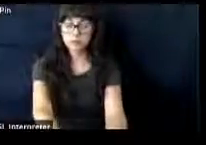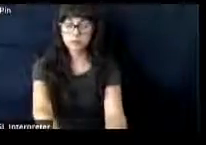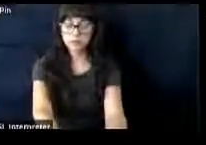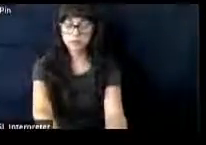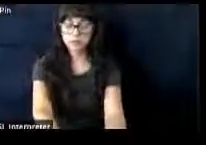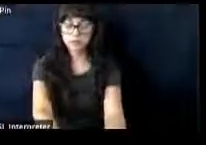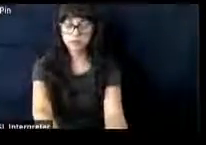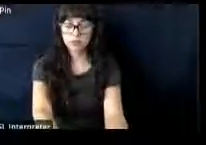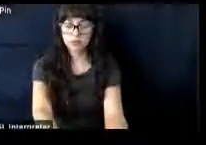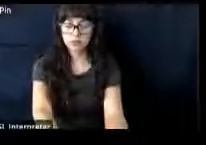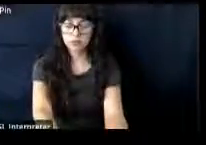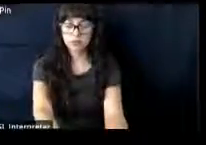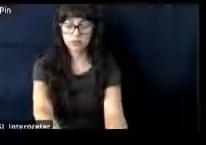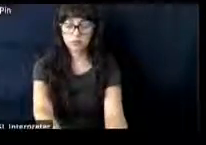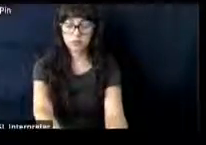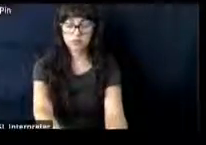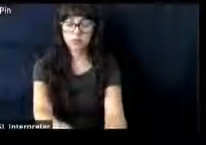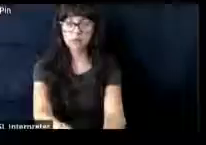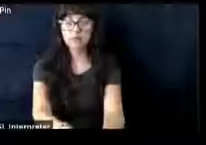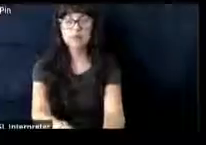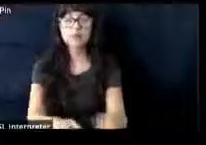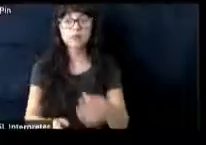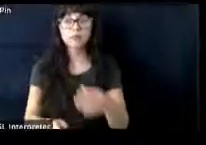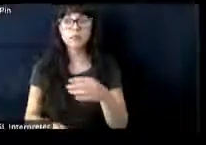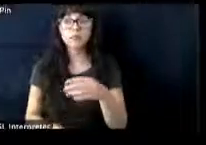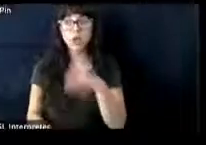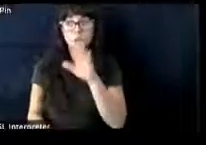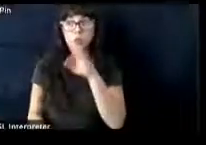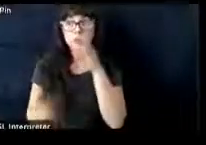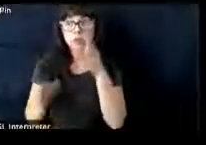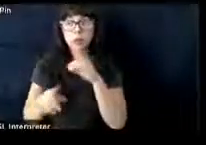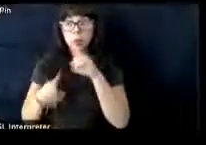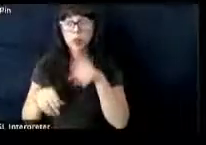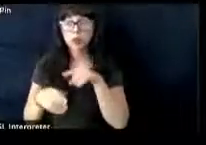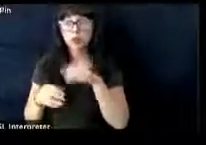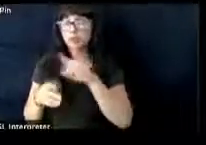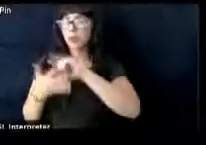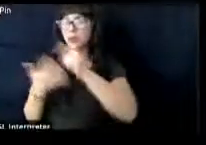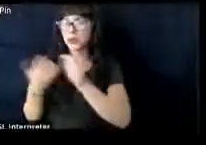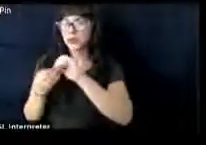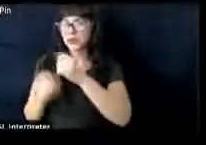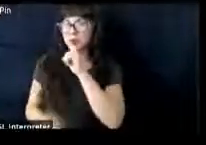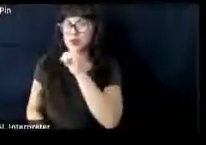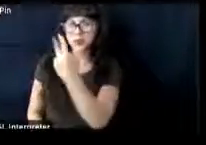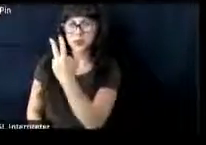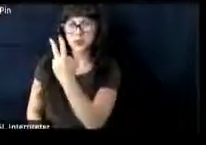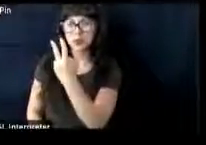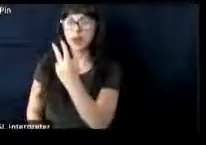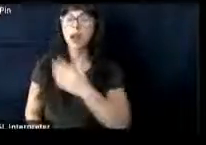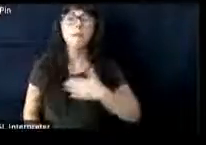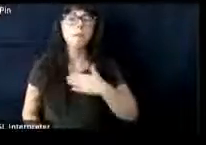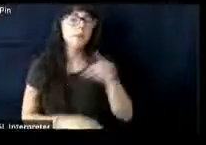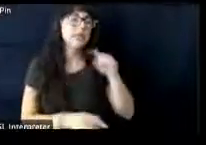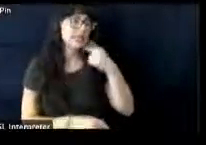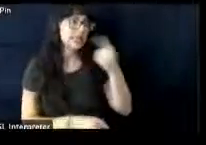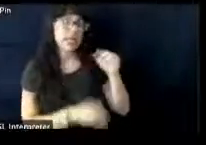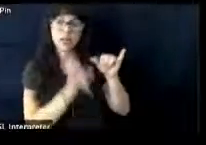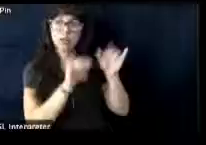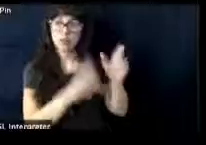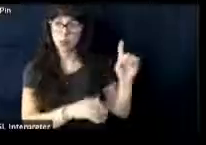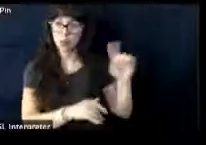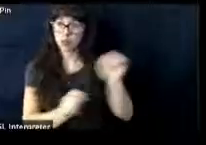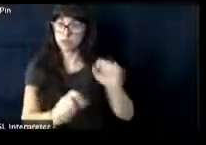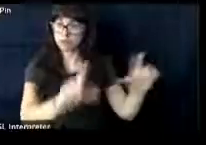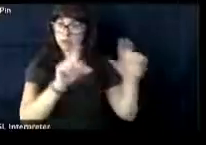Your speaker order number is number 2. If you'll please let the mapper know what area you would like to discuss today, the floor is yours.